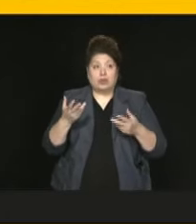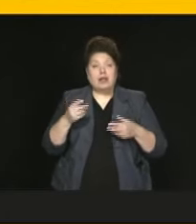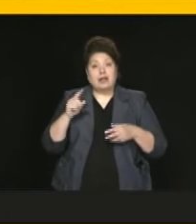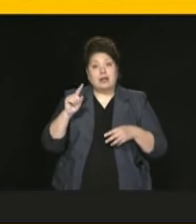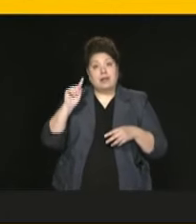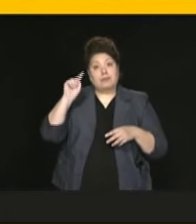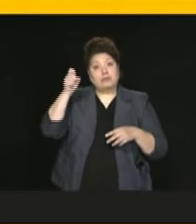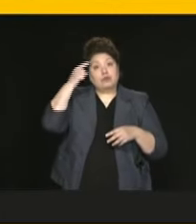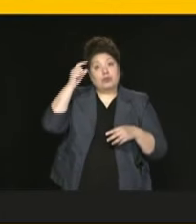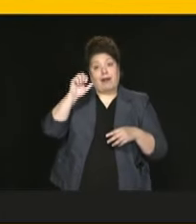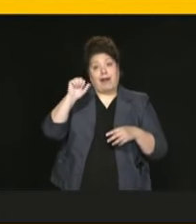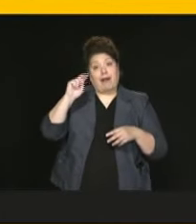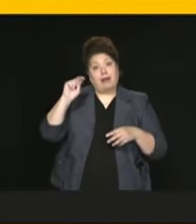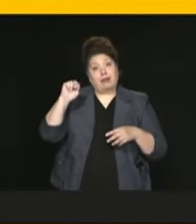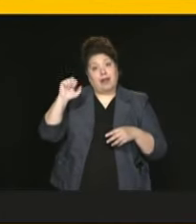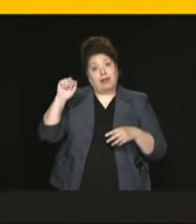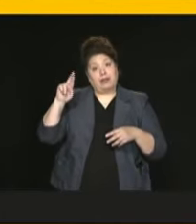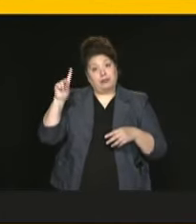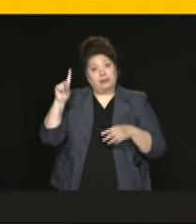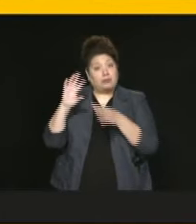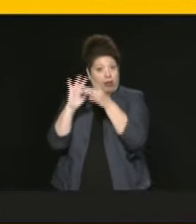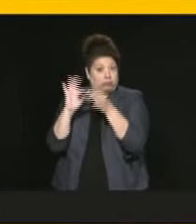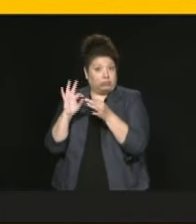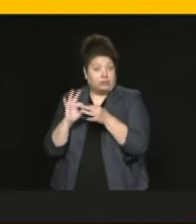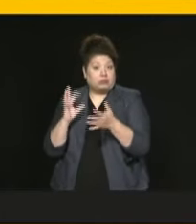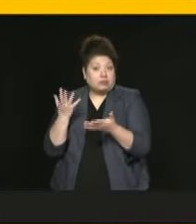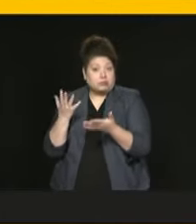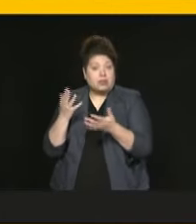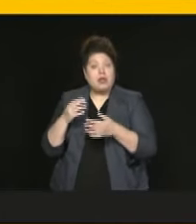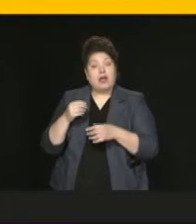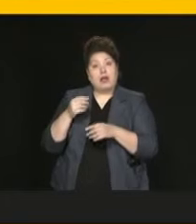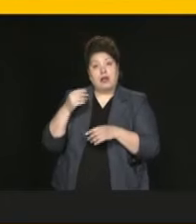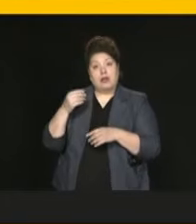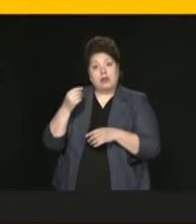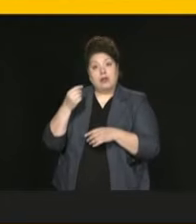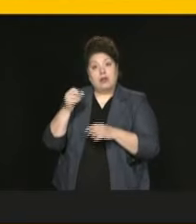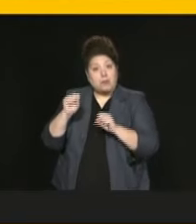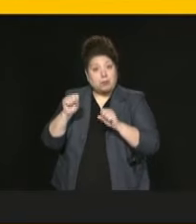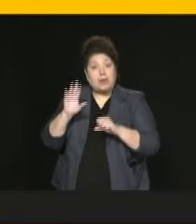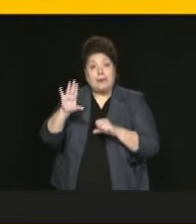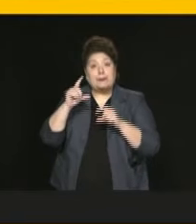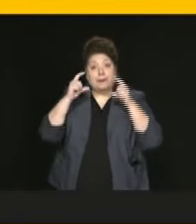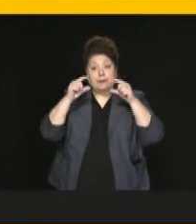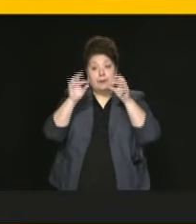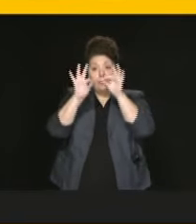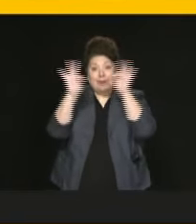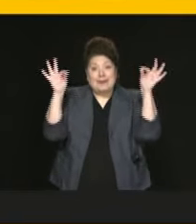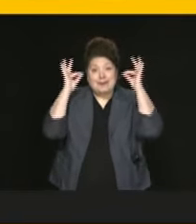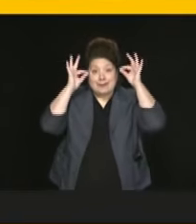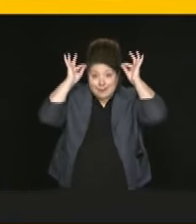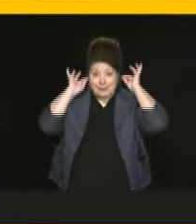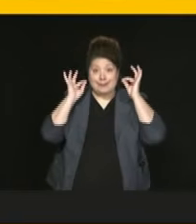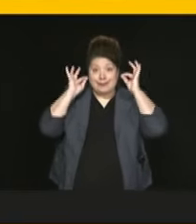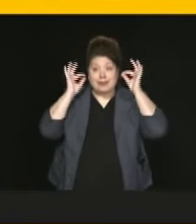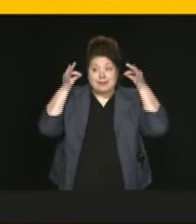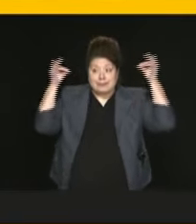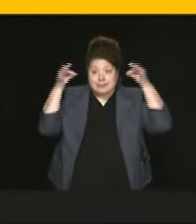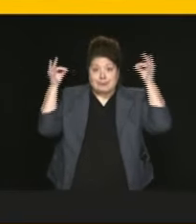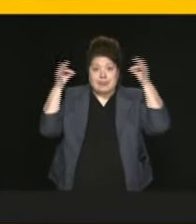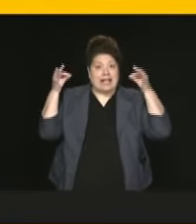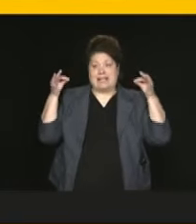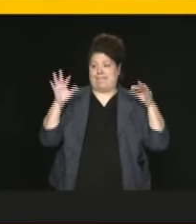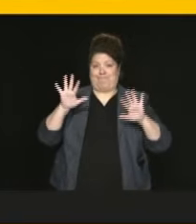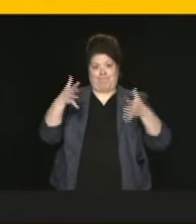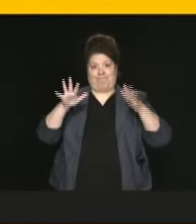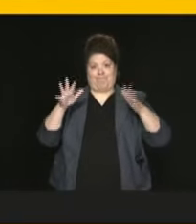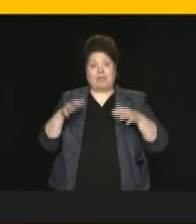is, you know, in one case, whether the straps were adequate. There's perhaps concerns over the quality of the filtration, whether these masks can